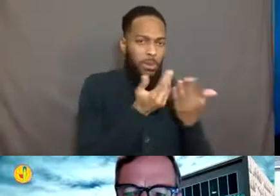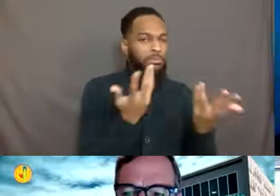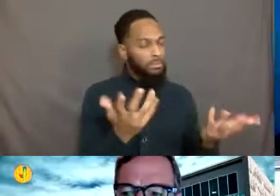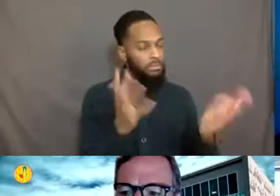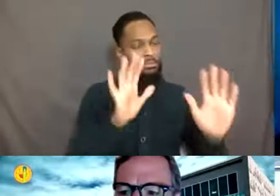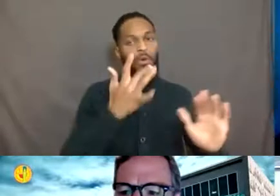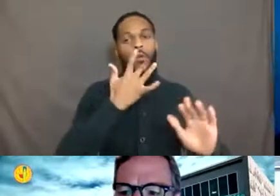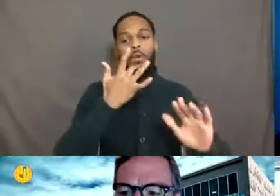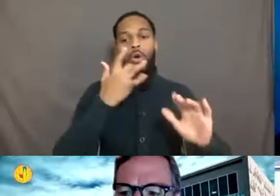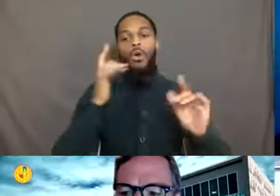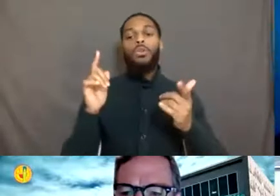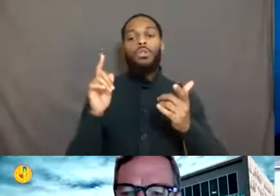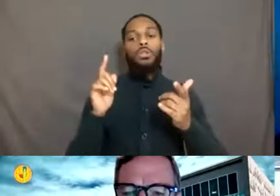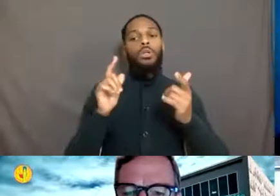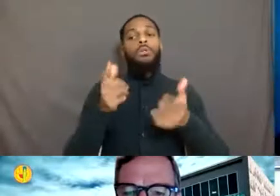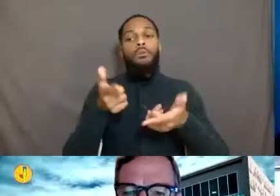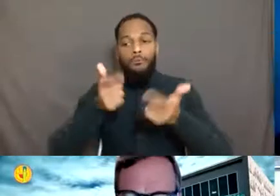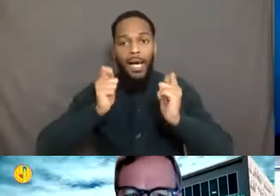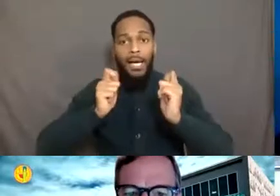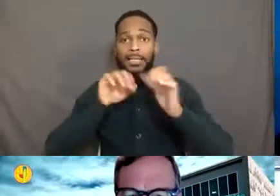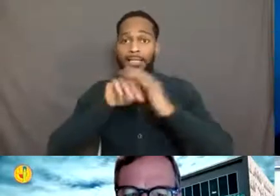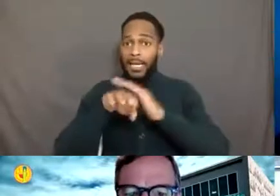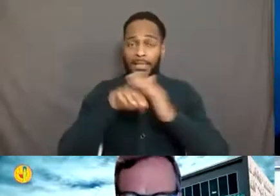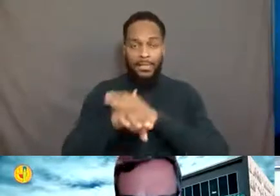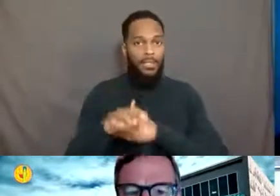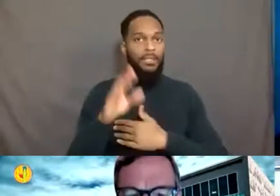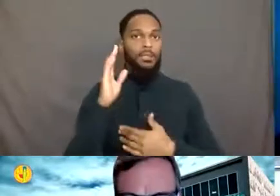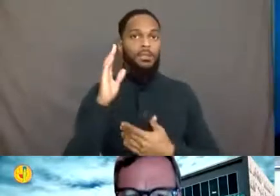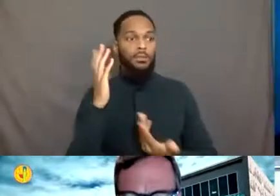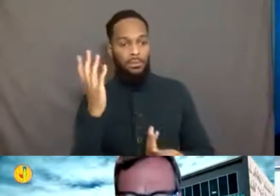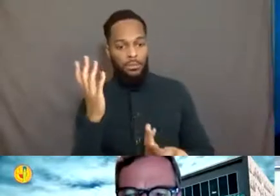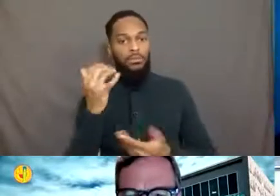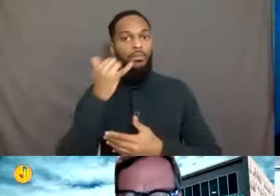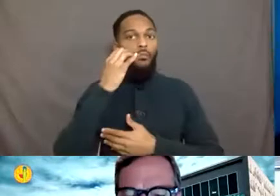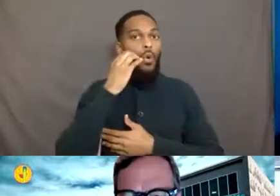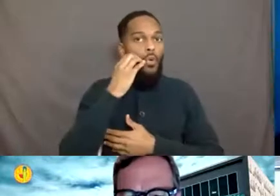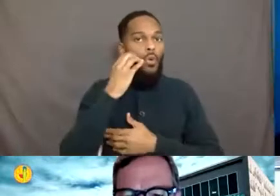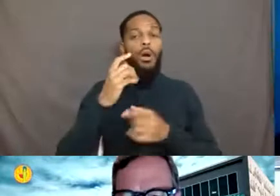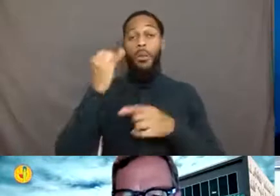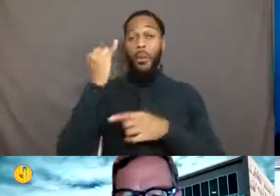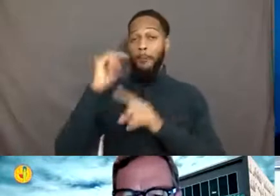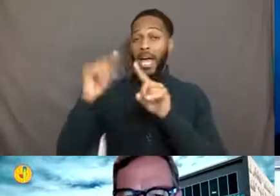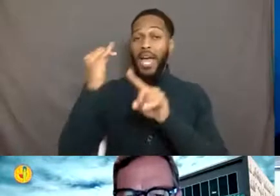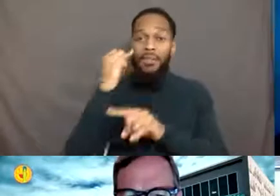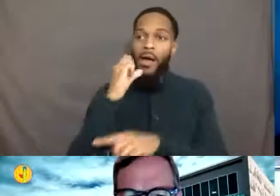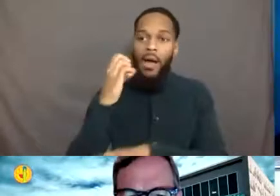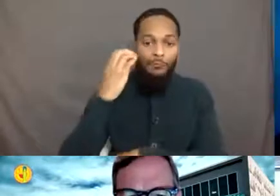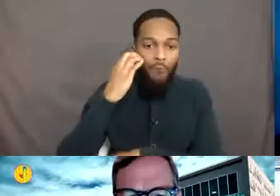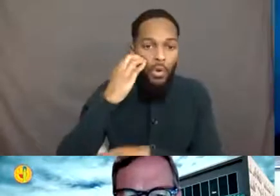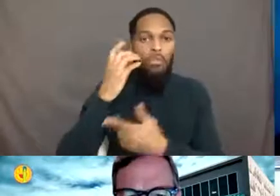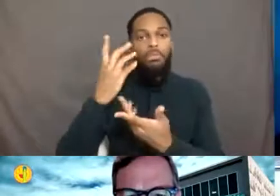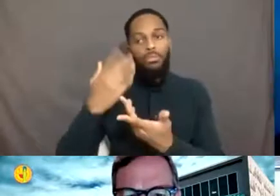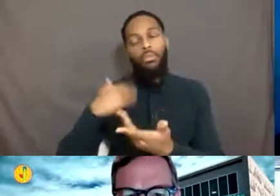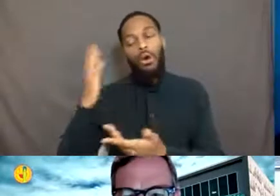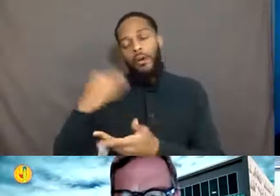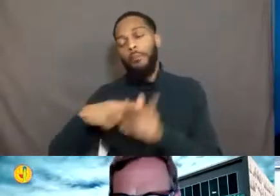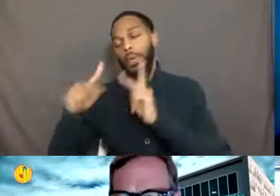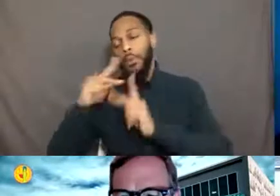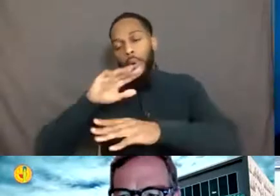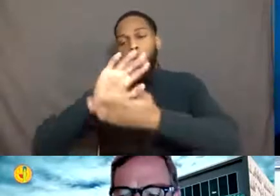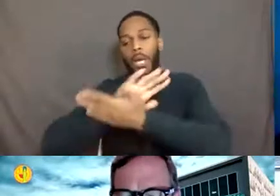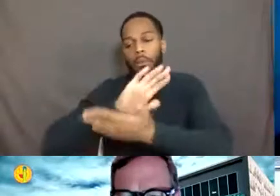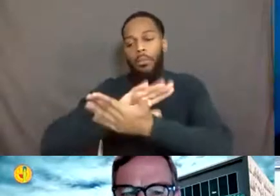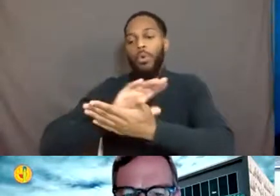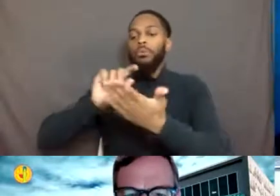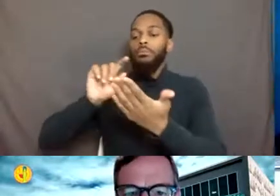the paper pencil. So for those who don't have a device or forgot to log on. And for younger children, we expect their families to help bring them to school as